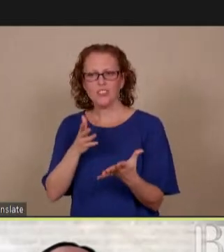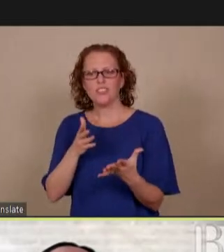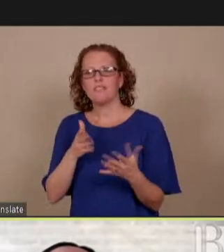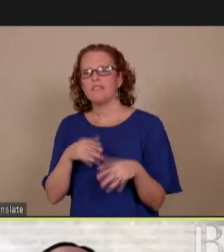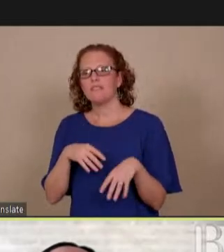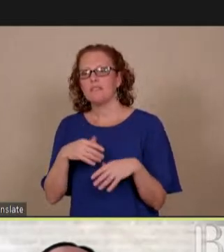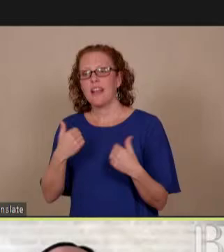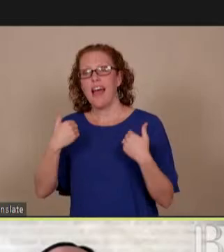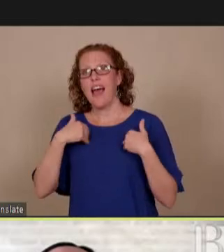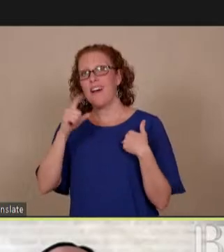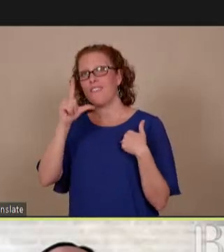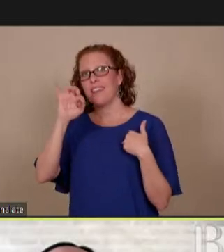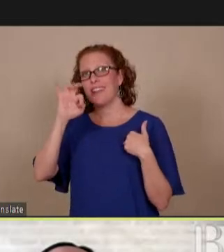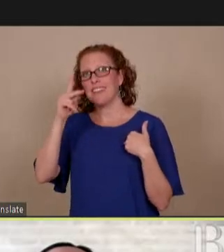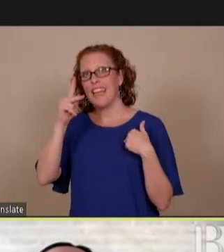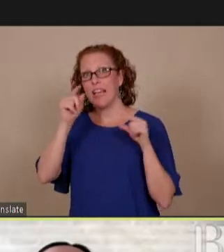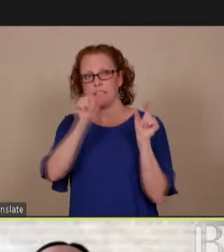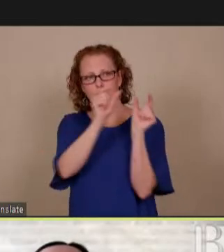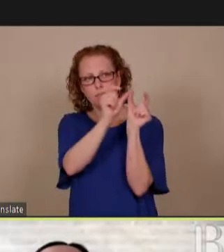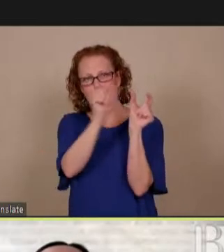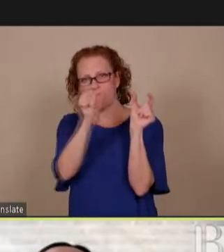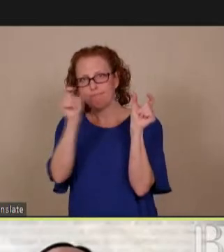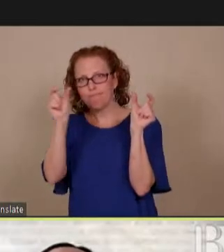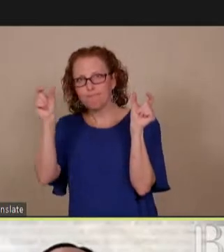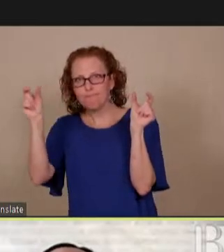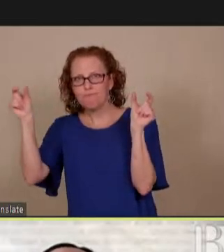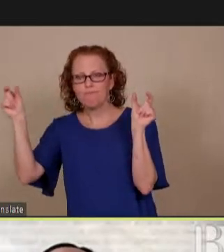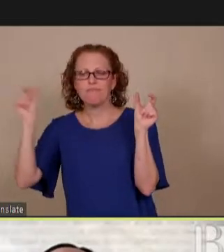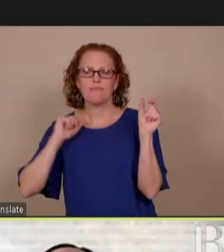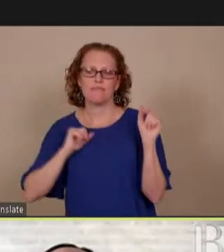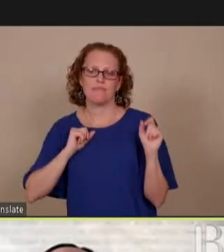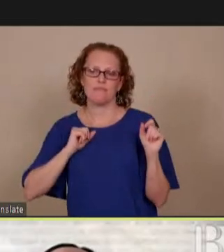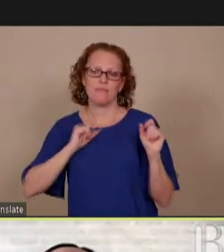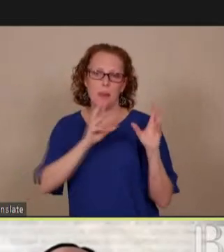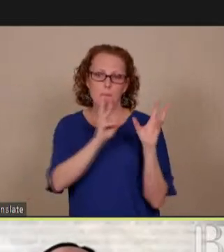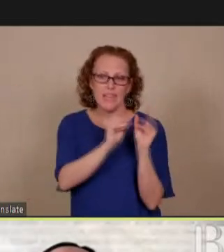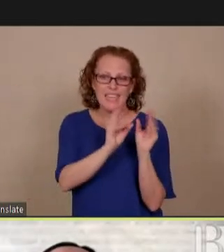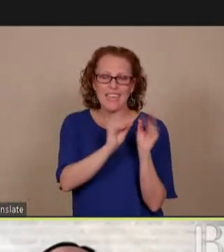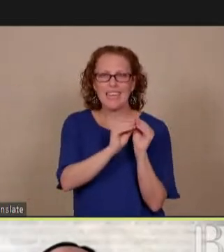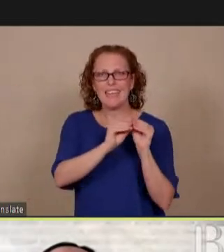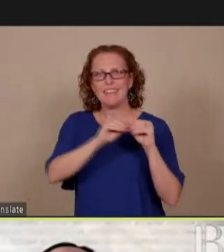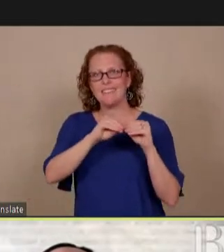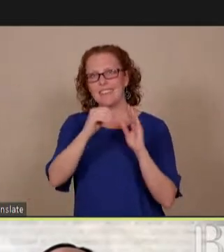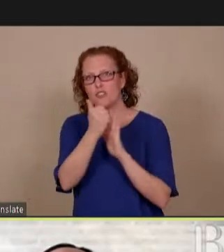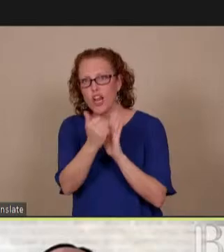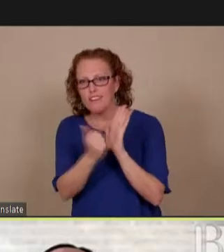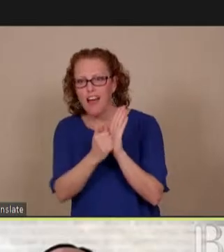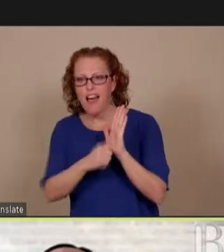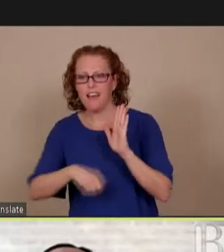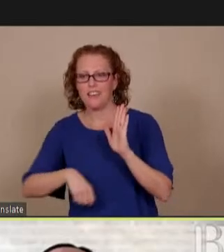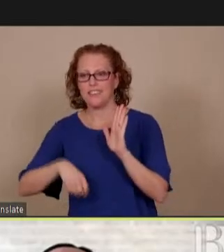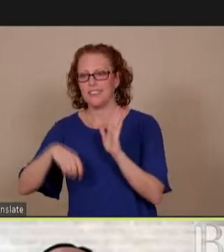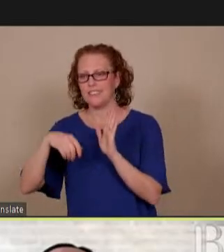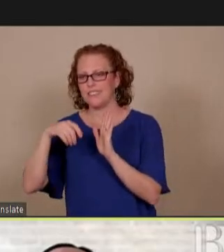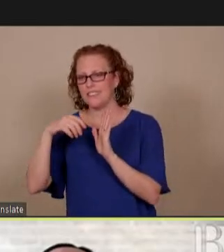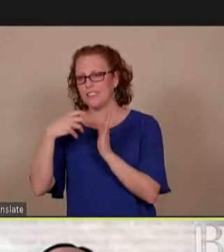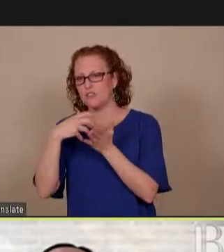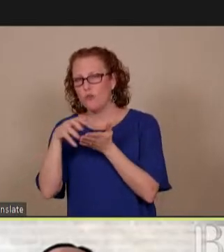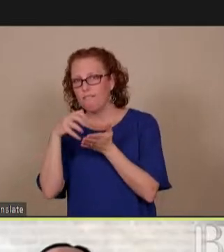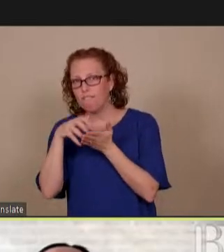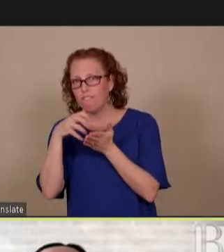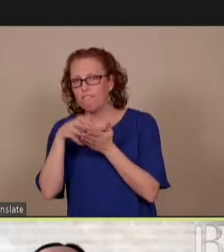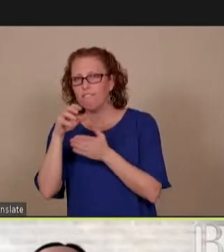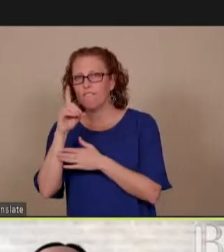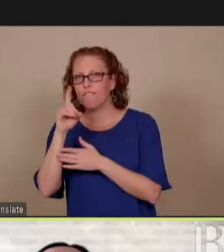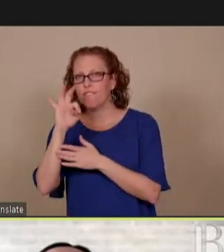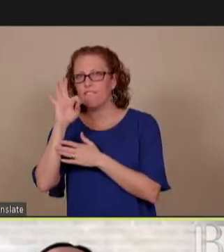You have the public meetings or hearings and agendas. You have the draft maps. It has information for how you can draw a